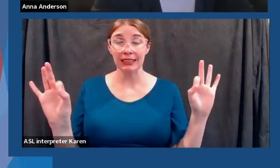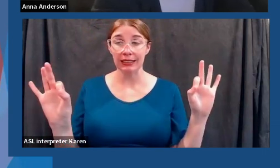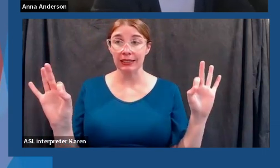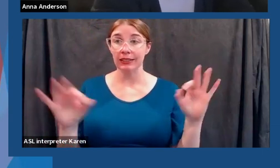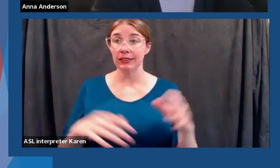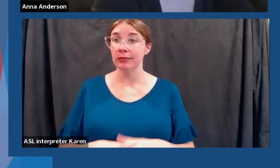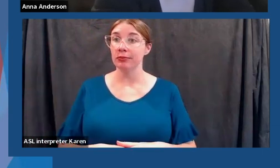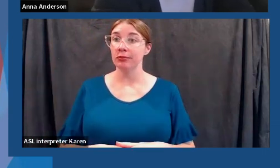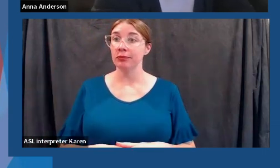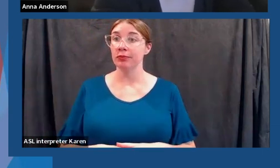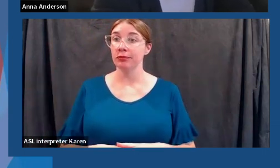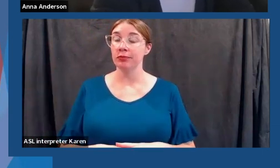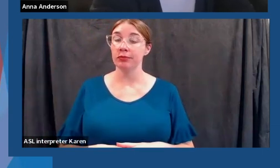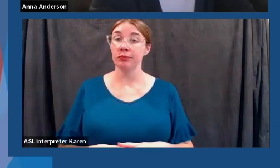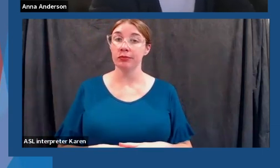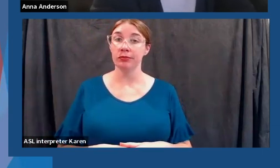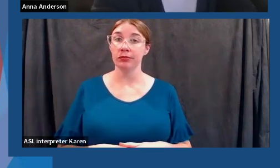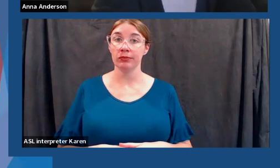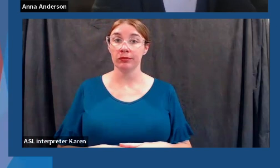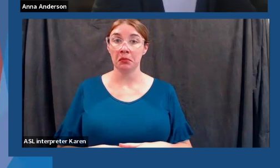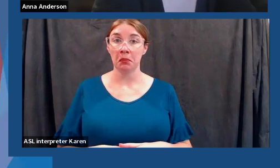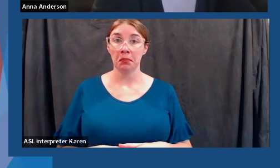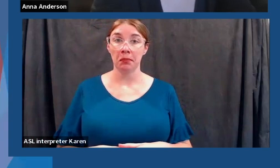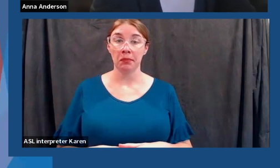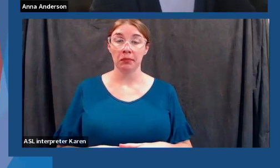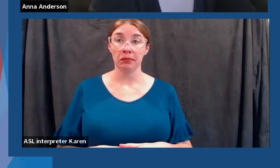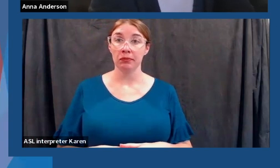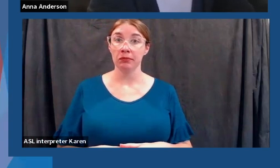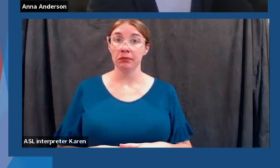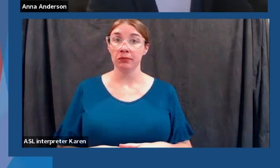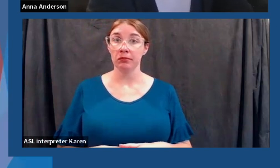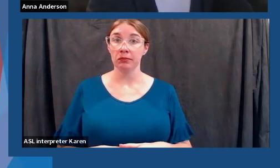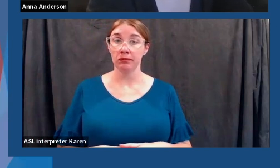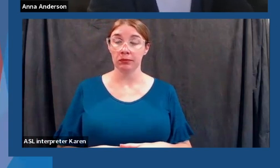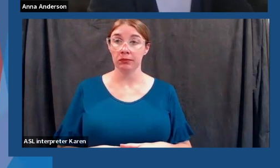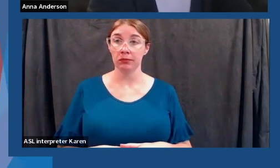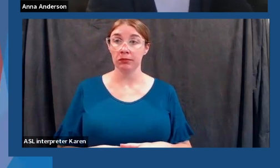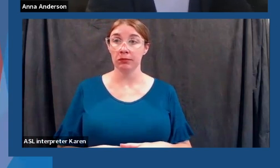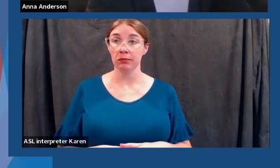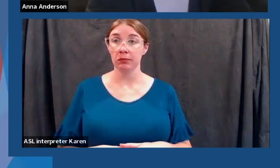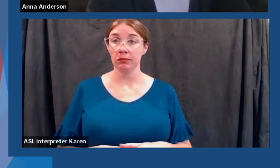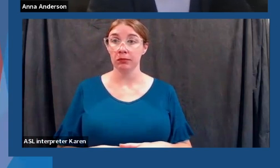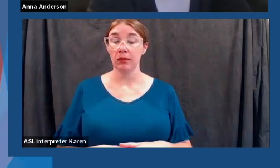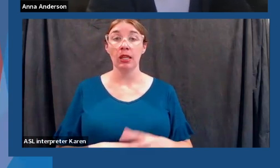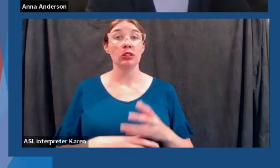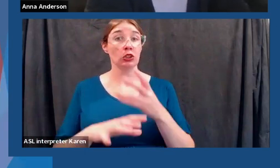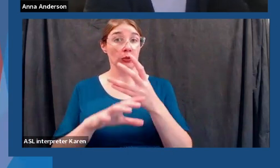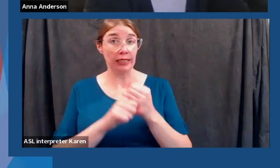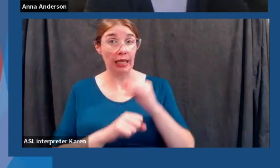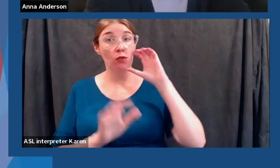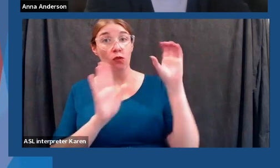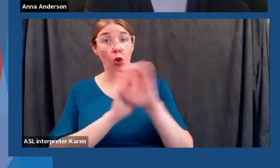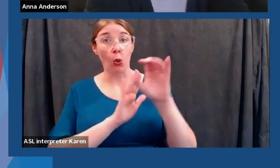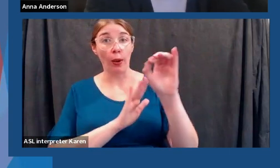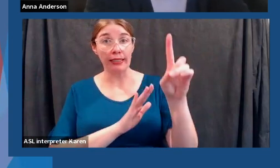In order to figure out, I guess, to get more information about what you need to bring to get a photo ID, or